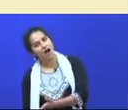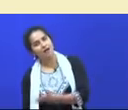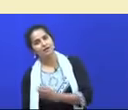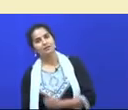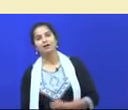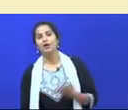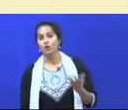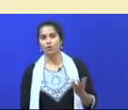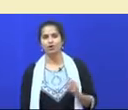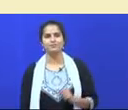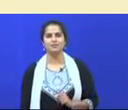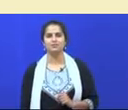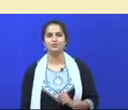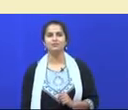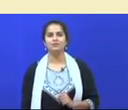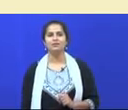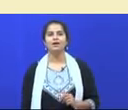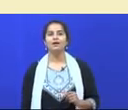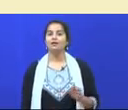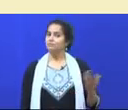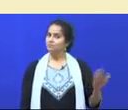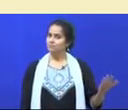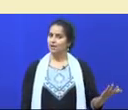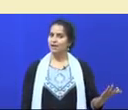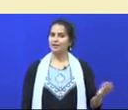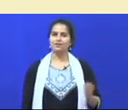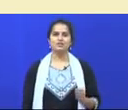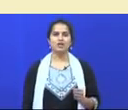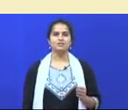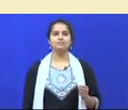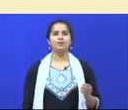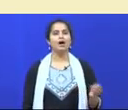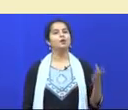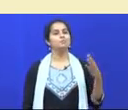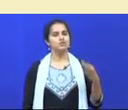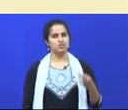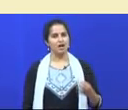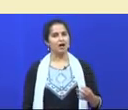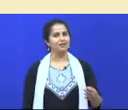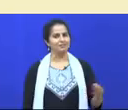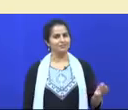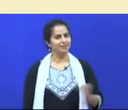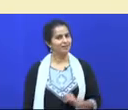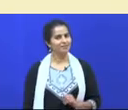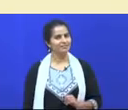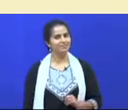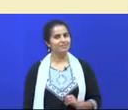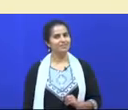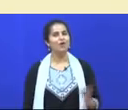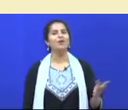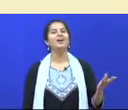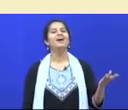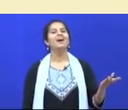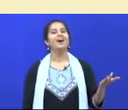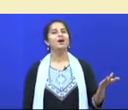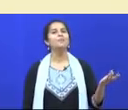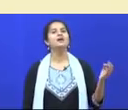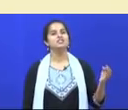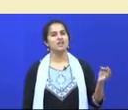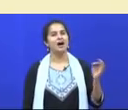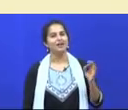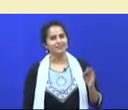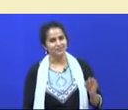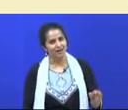sanskritajnya, knower of Sanskrit. Another adjective, aham shantaha or